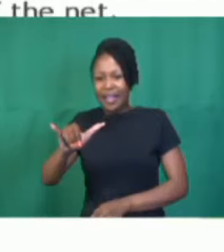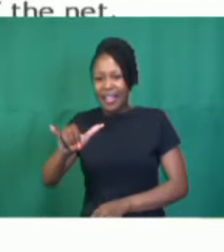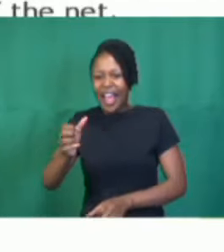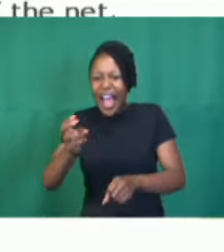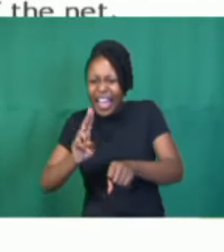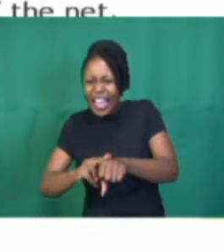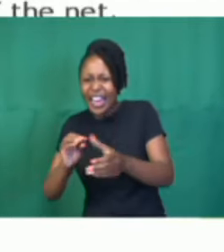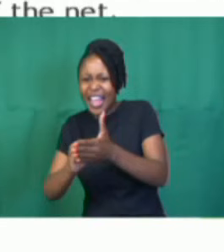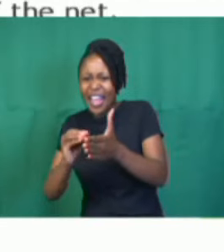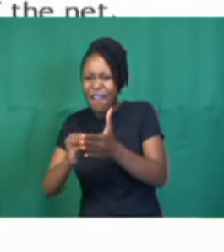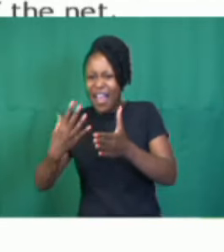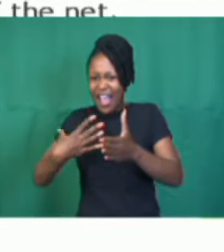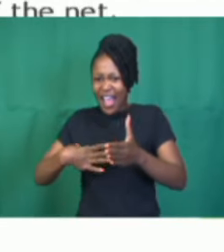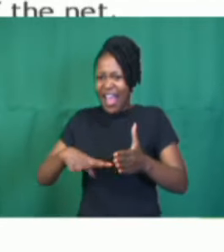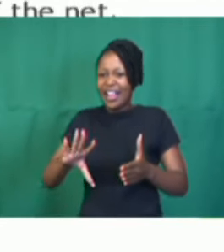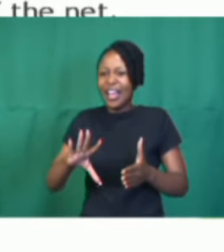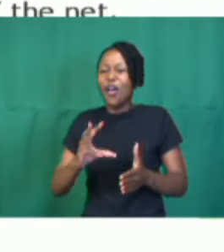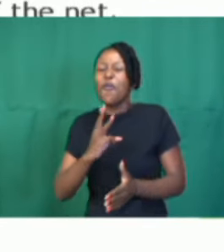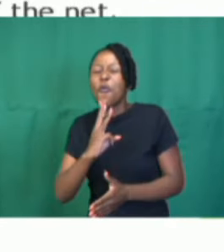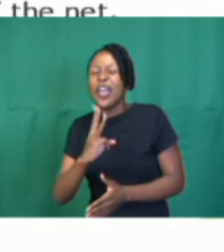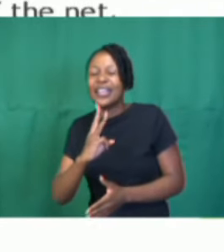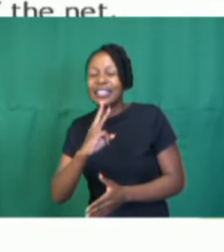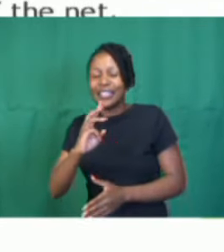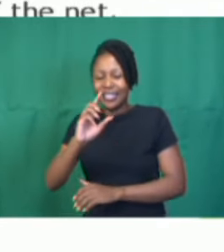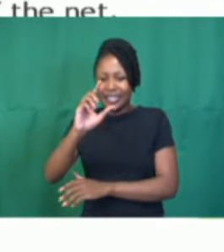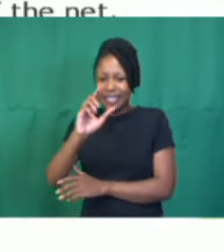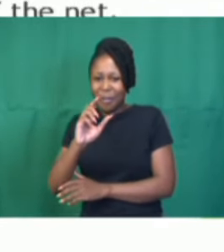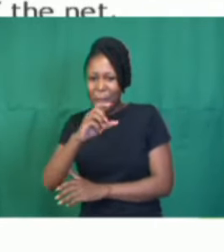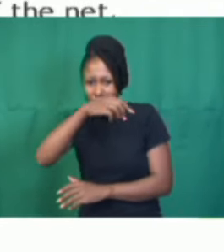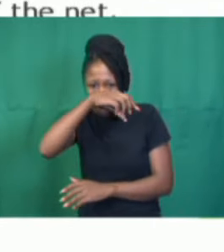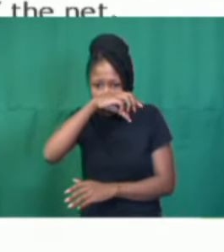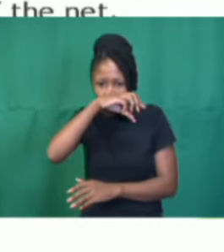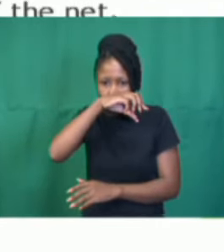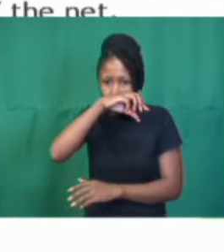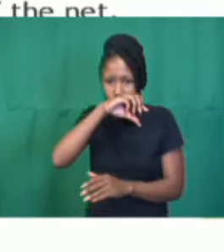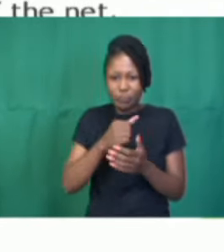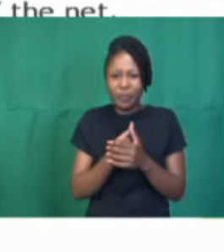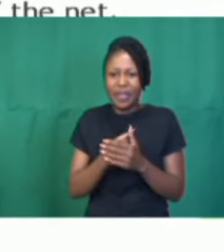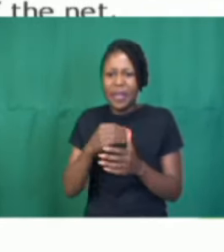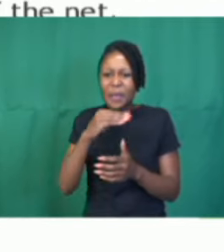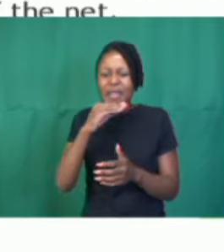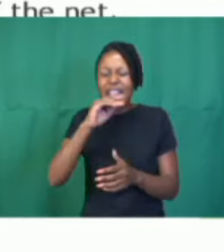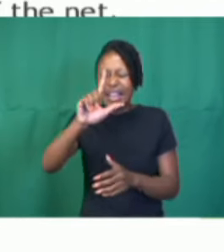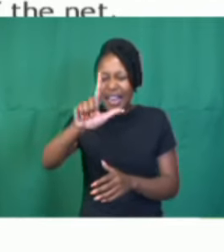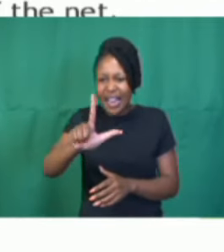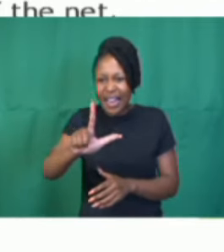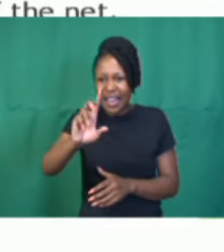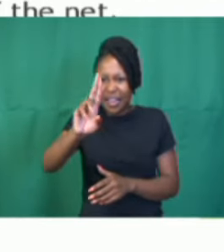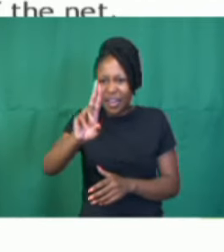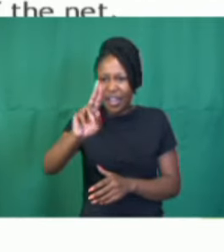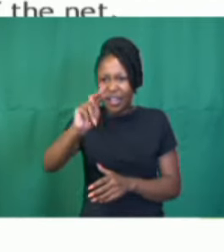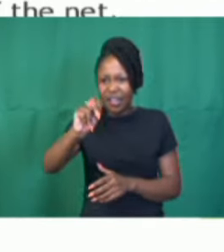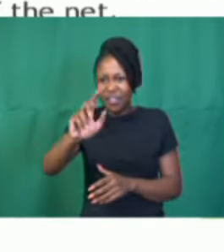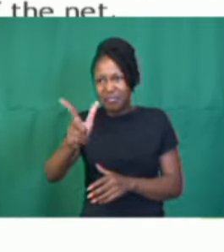of words. Don't you agree, my viewer at home? I launched. Because the writer could have simply said,